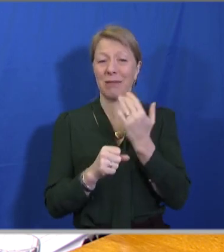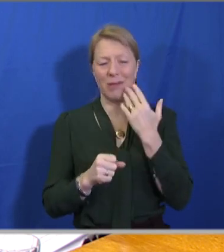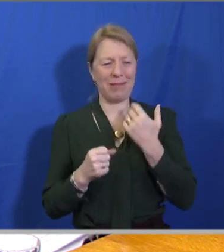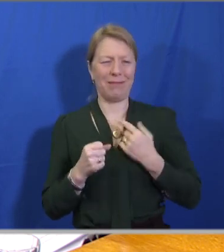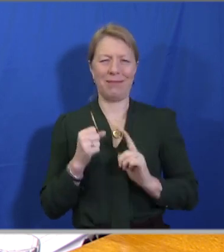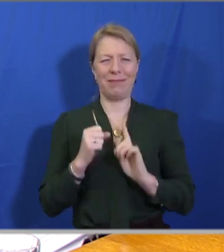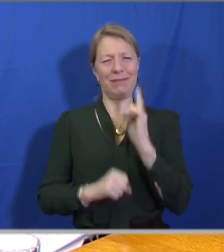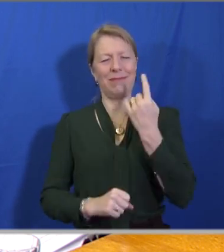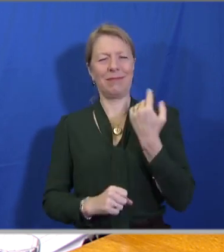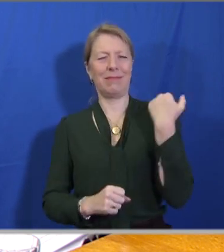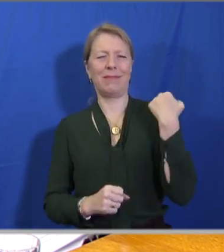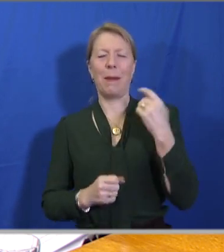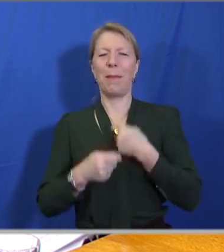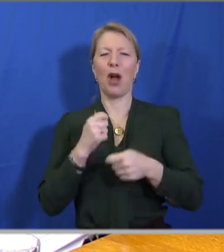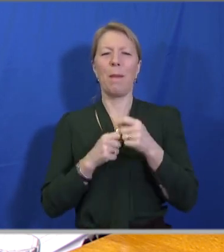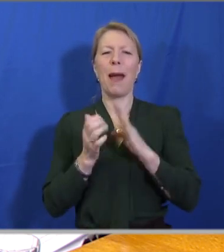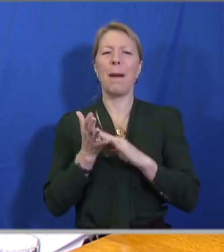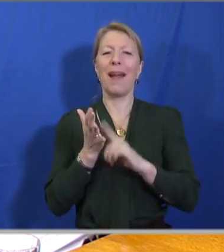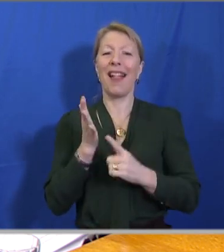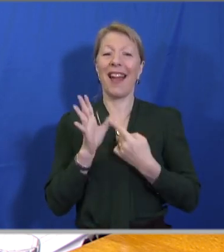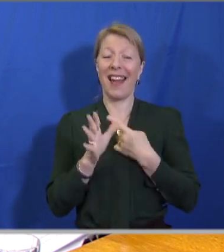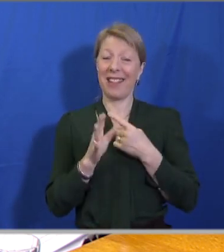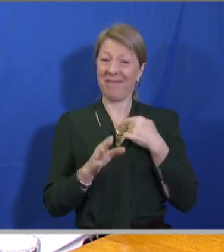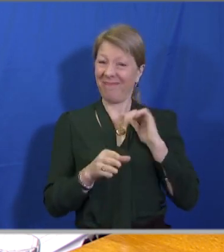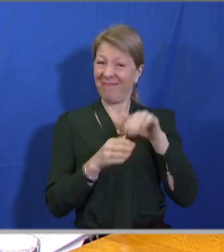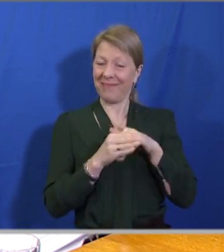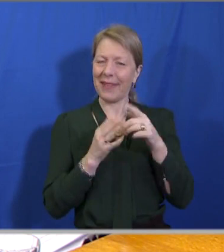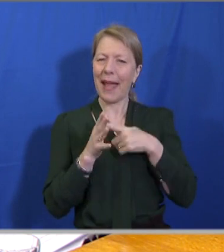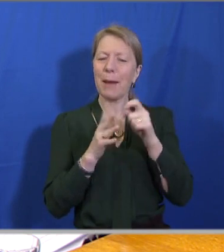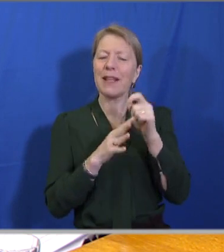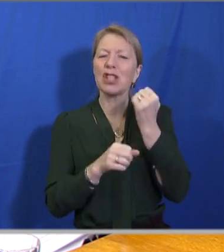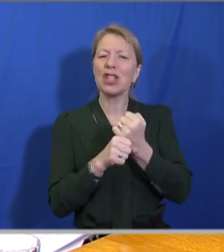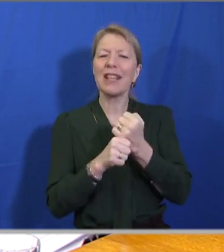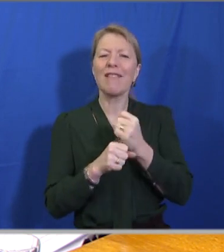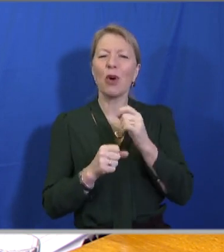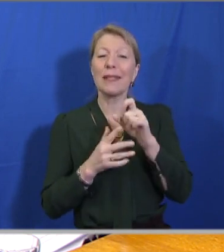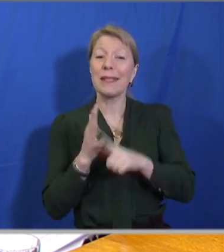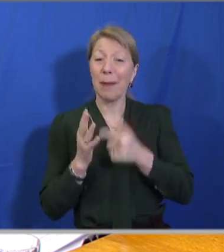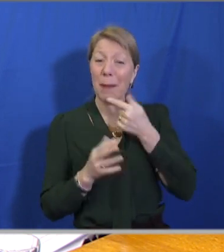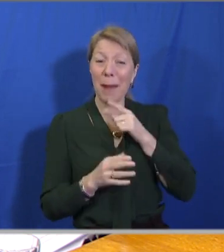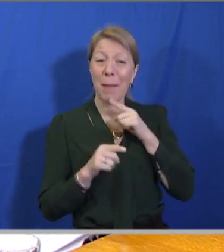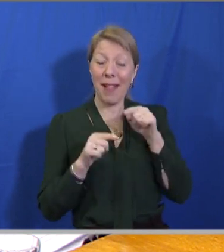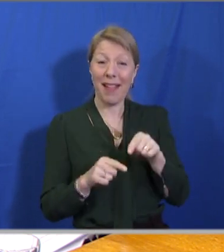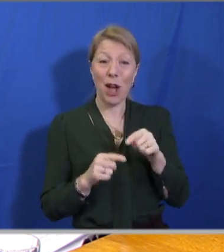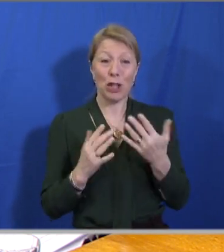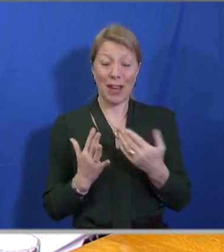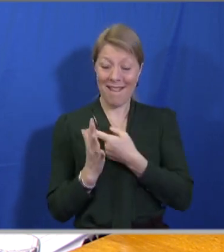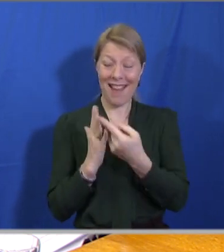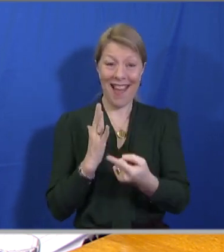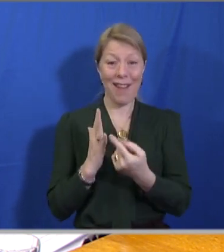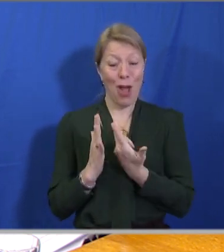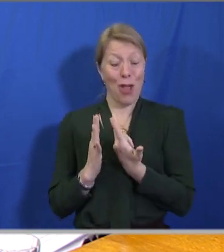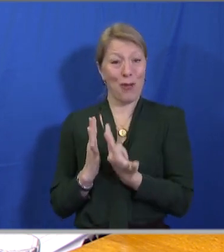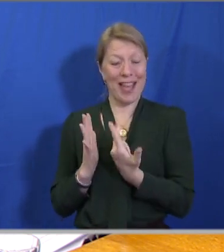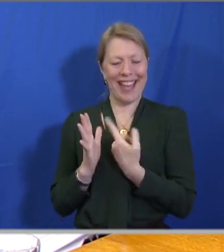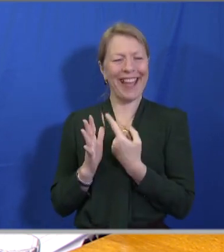the APG for disability, or the APG for disabled people, and actually 3 of the 5 people who are here today, Michaela, David and